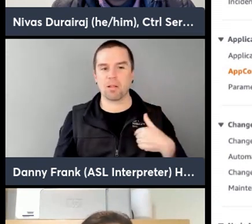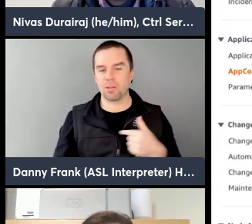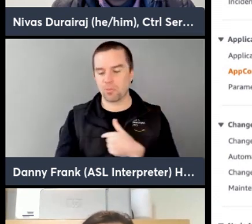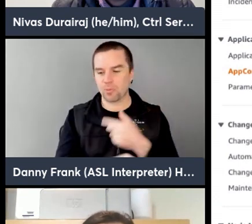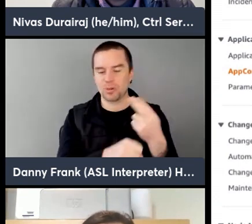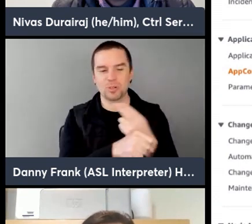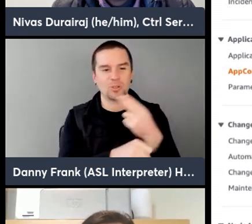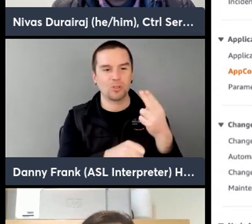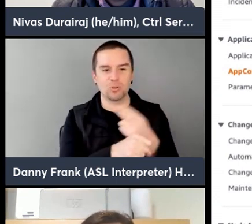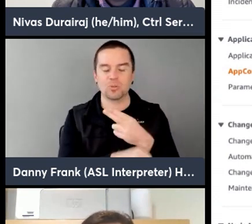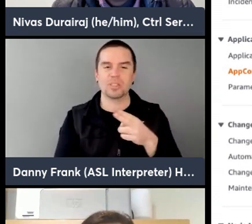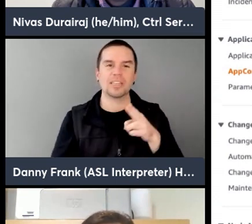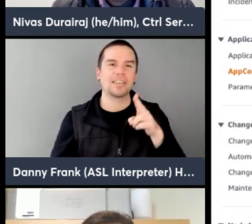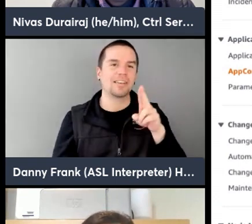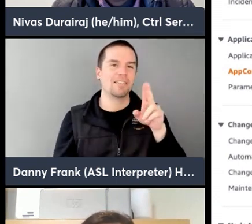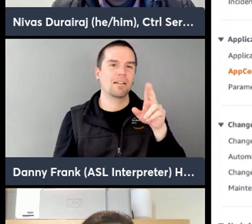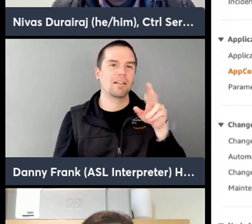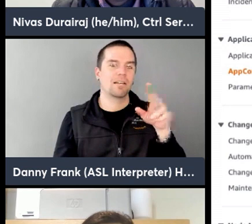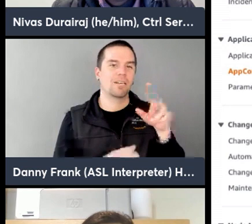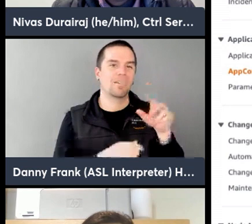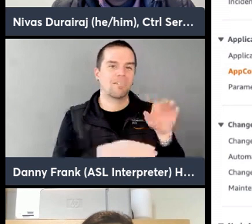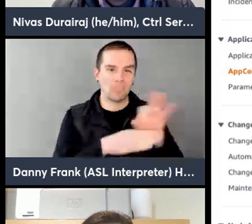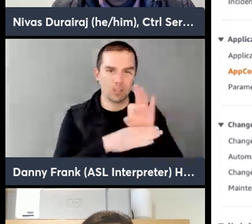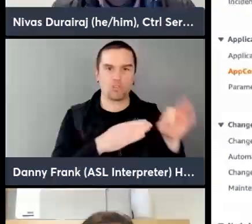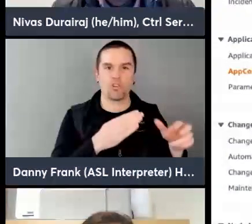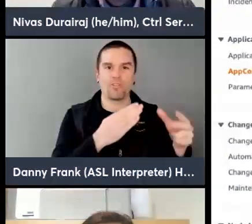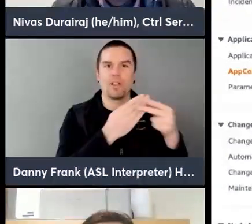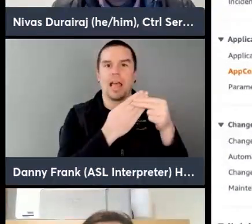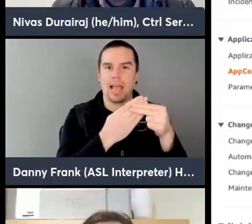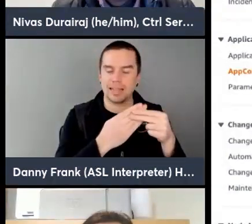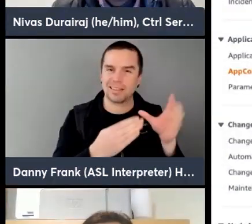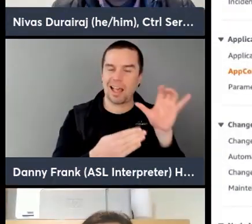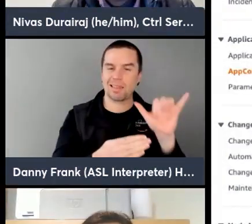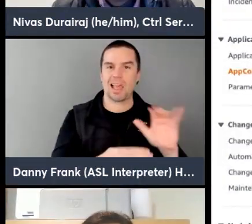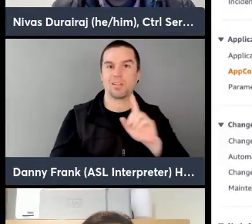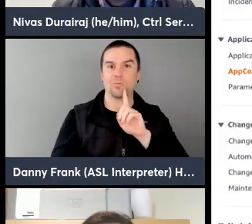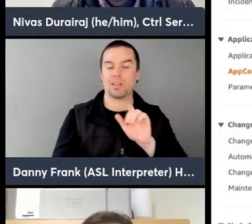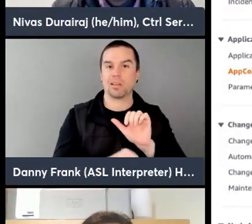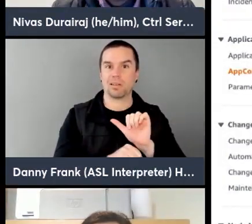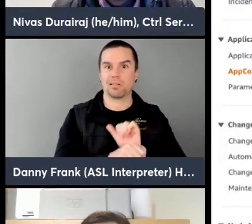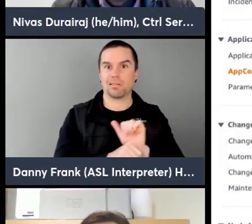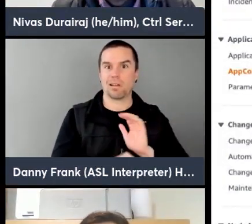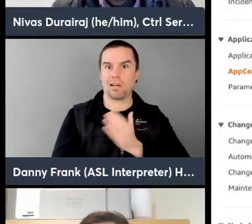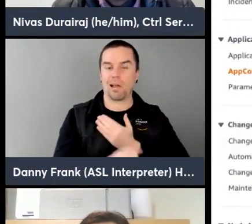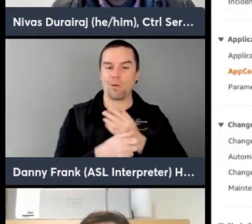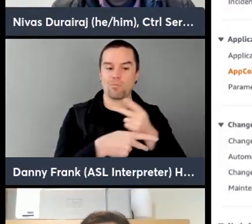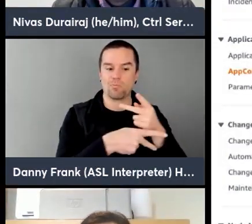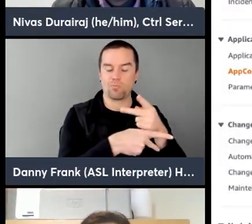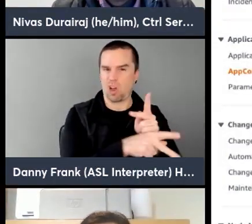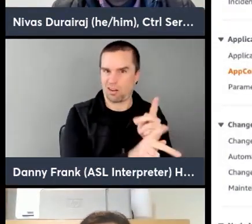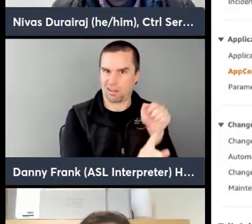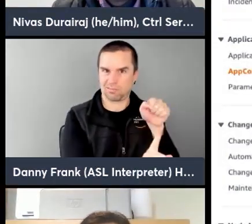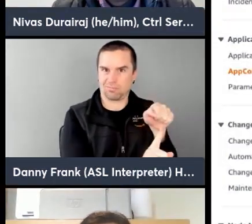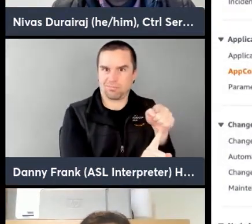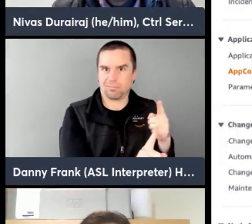our product is. So Yeah. it is really helpful and it makes things a lot safer. So